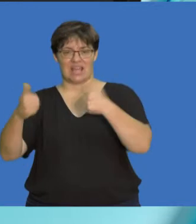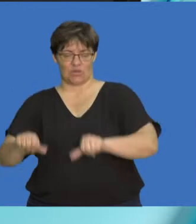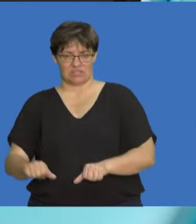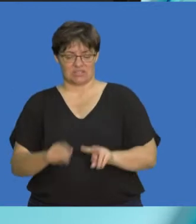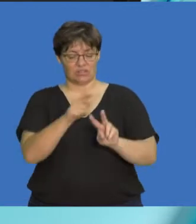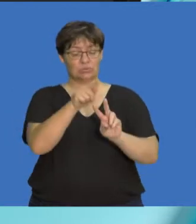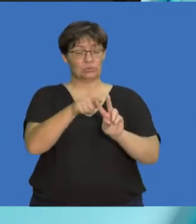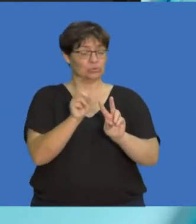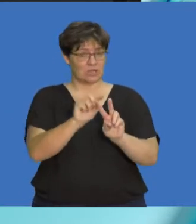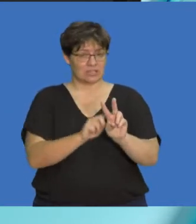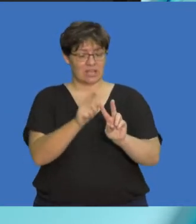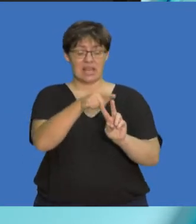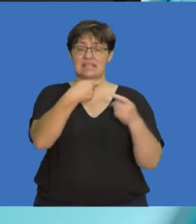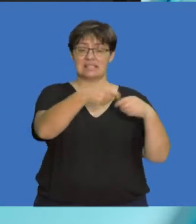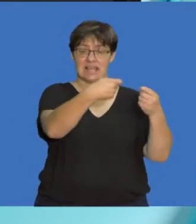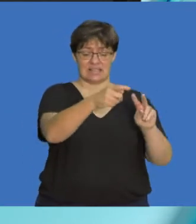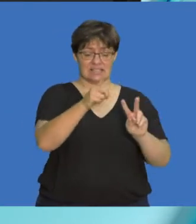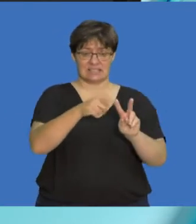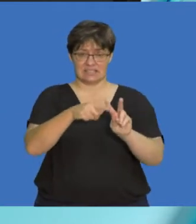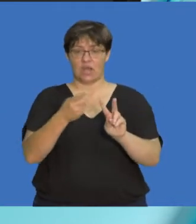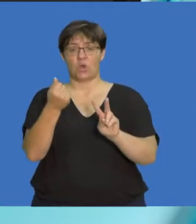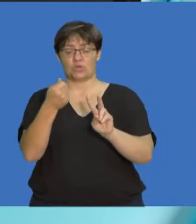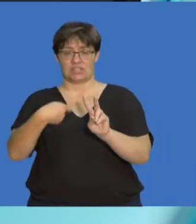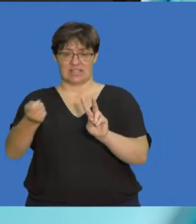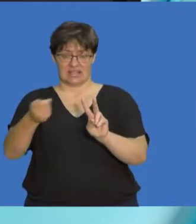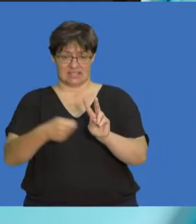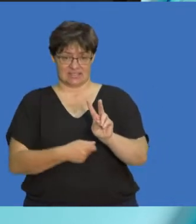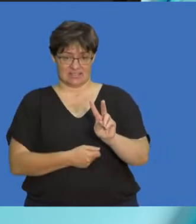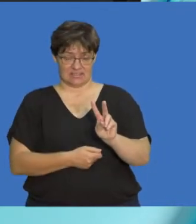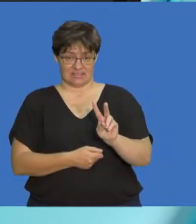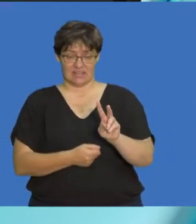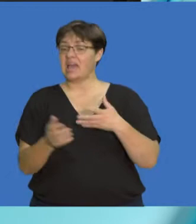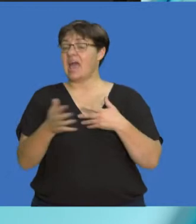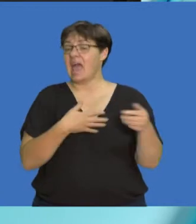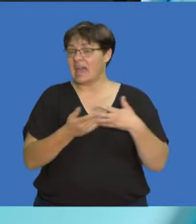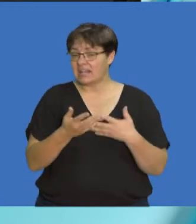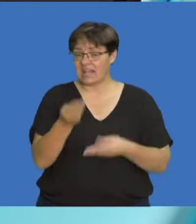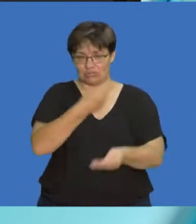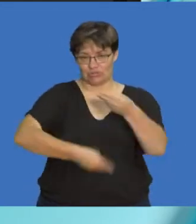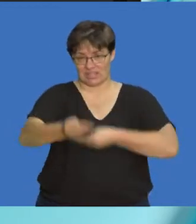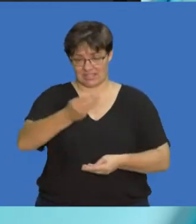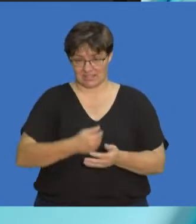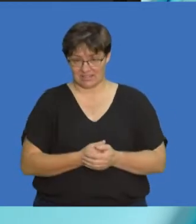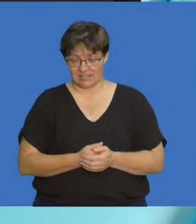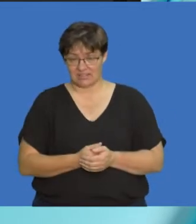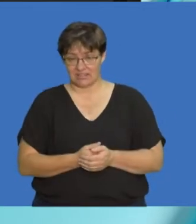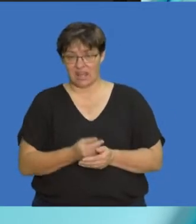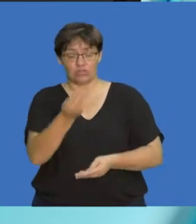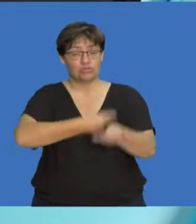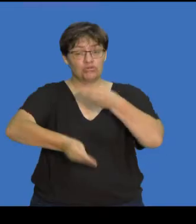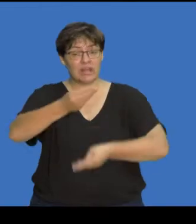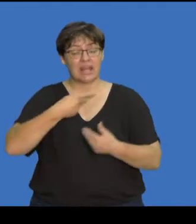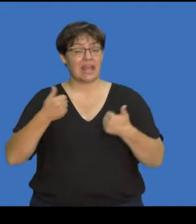what? Sales and cost of sales. They deal with trading, right? And in the trading account,